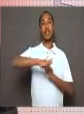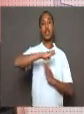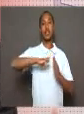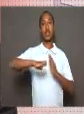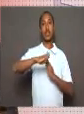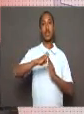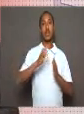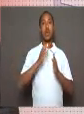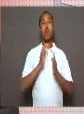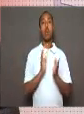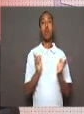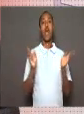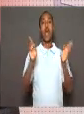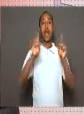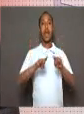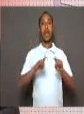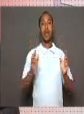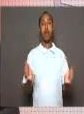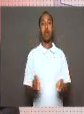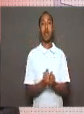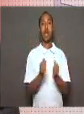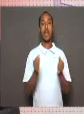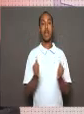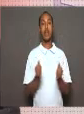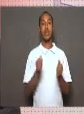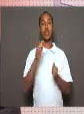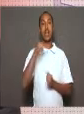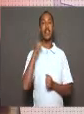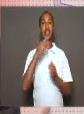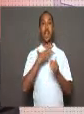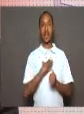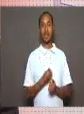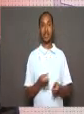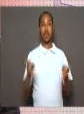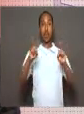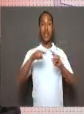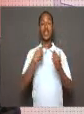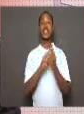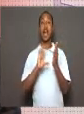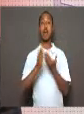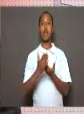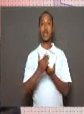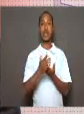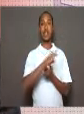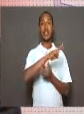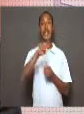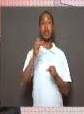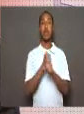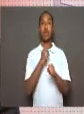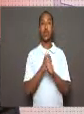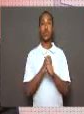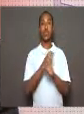electron when they combine with other elements. When this happens, they